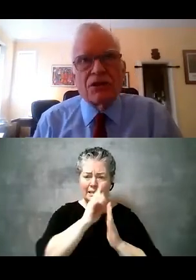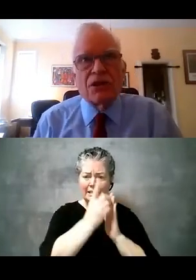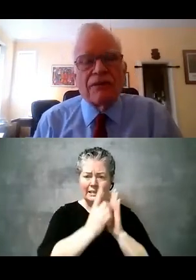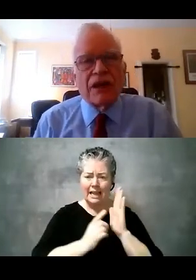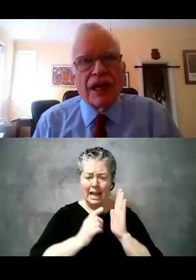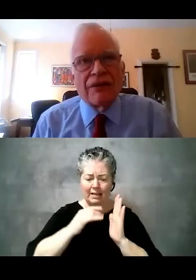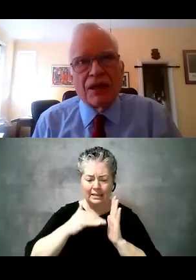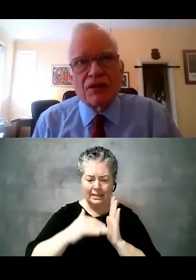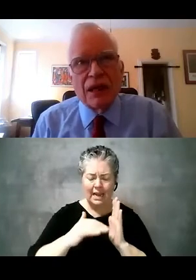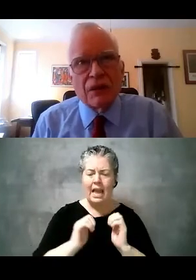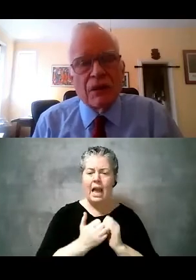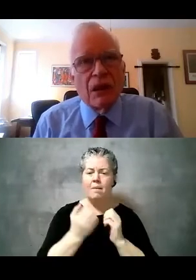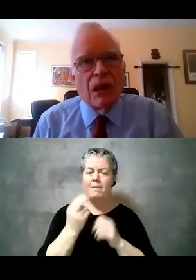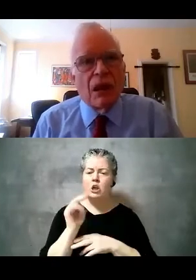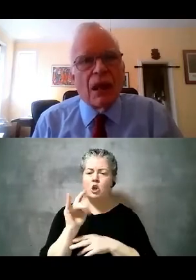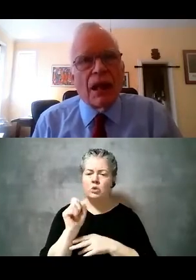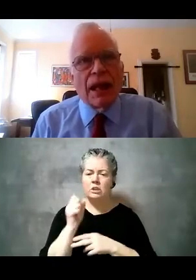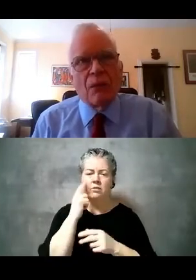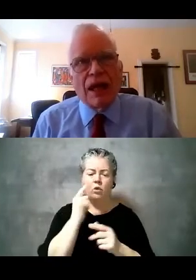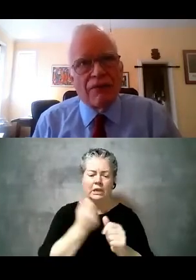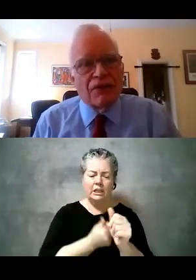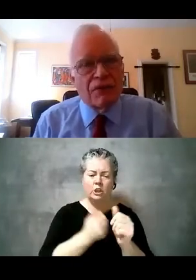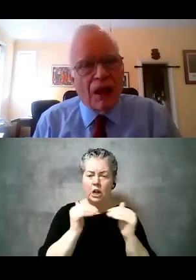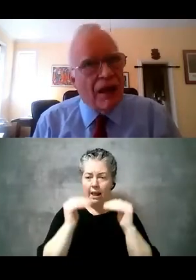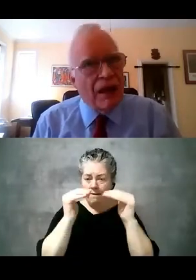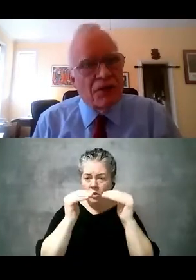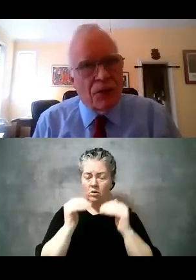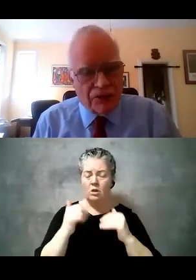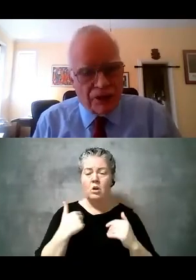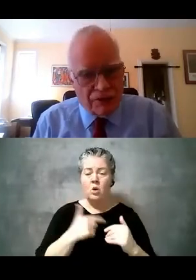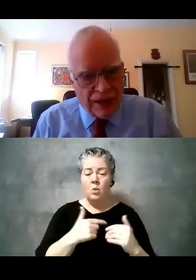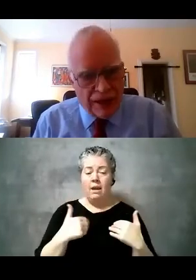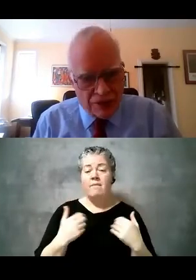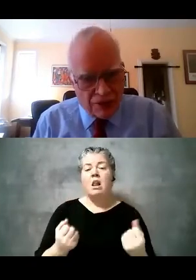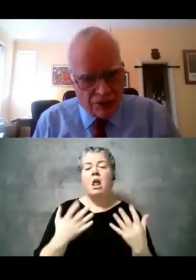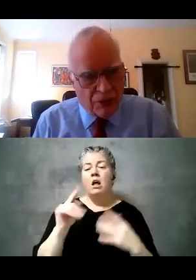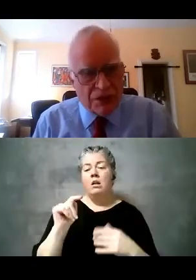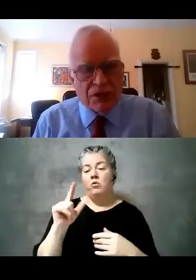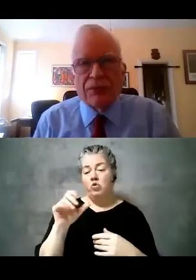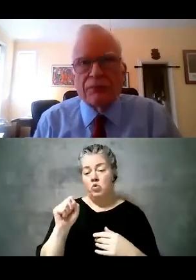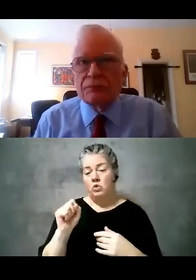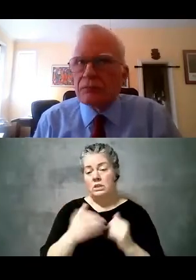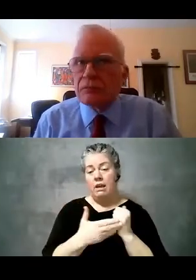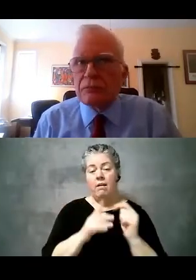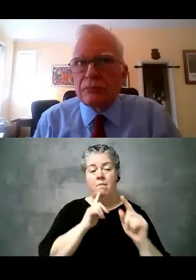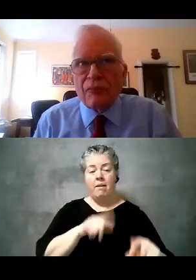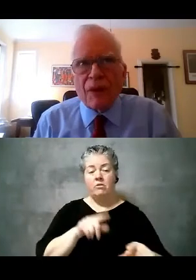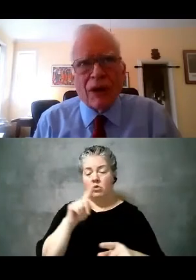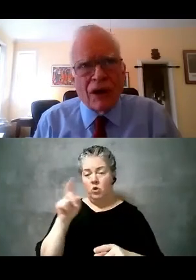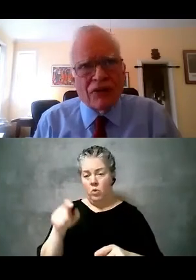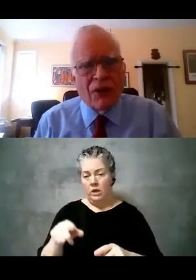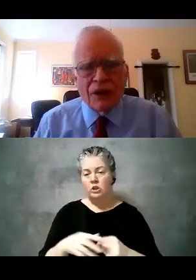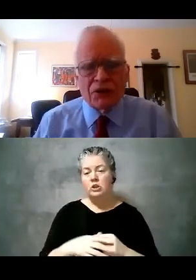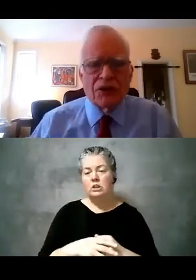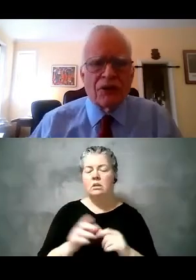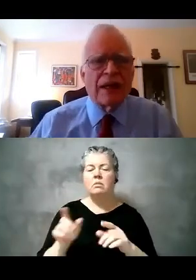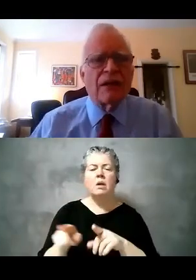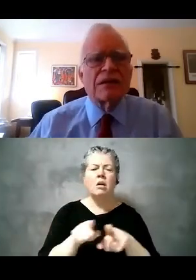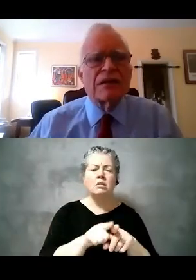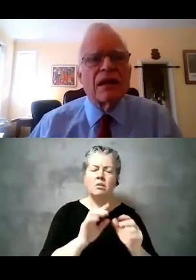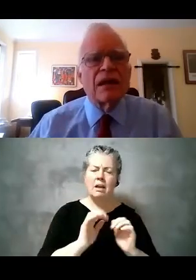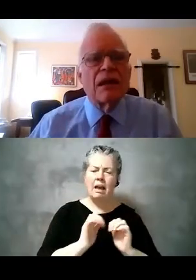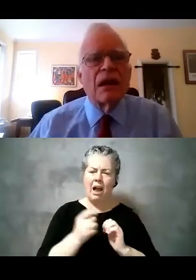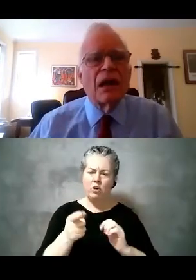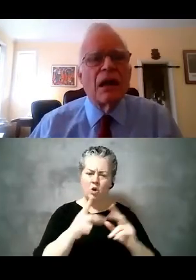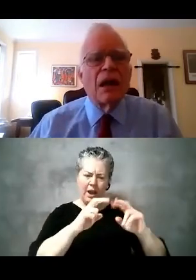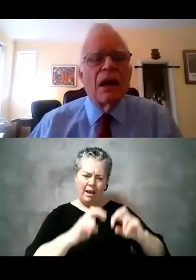many units do you have to have at each level? And we have a lot of tools now for answering those questions. But also, how should you analyze